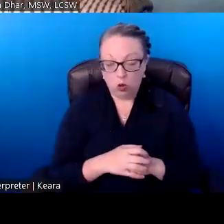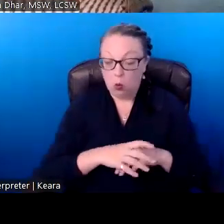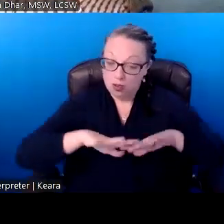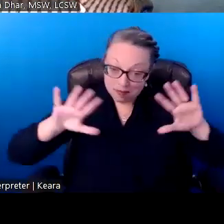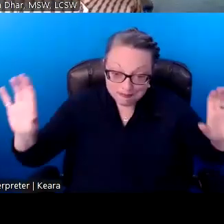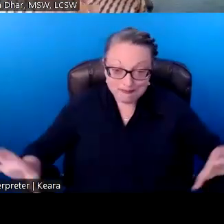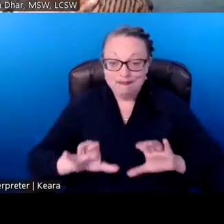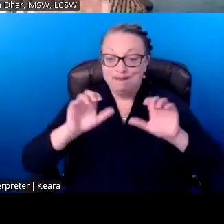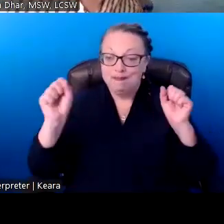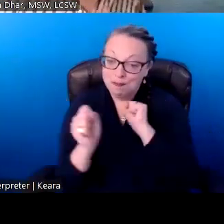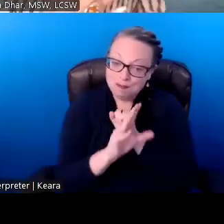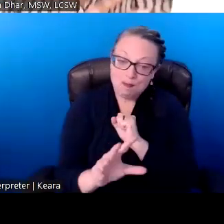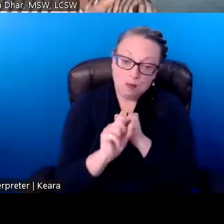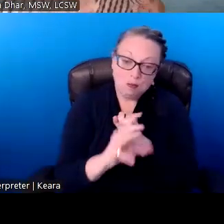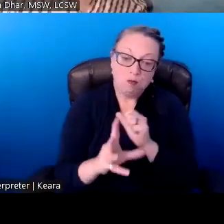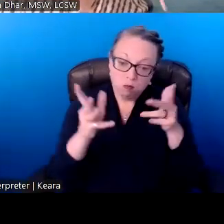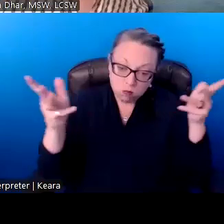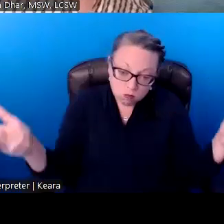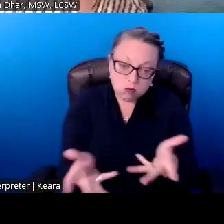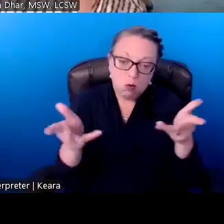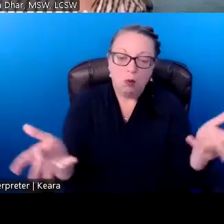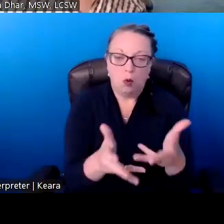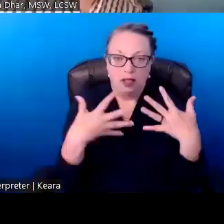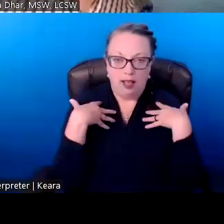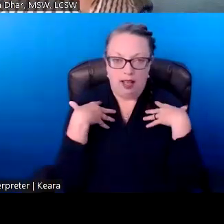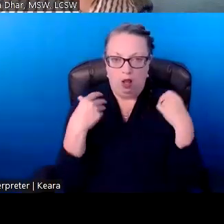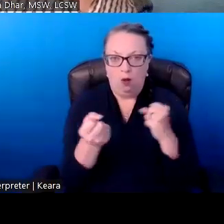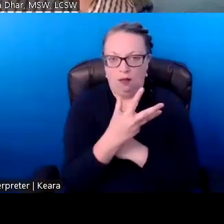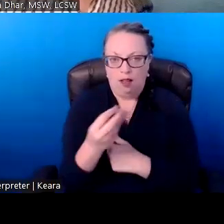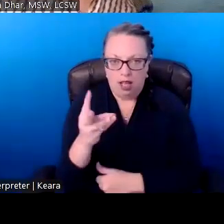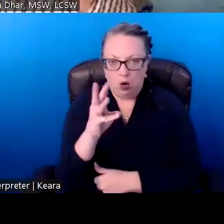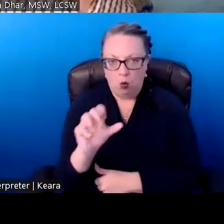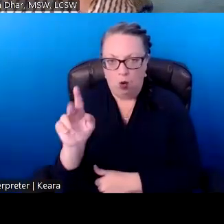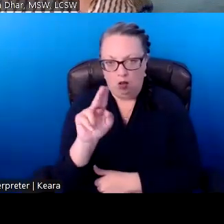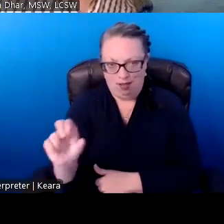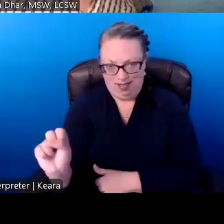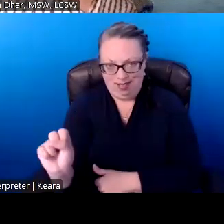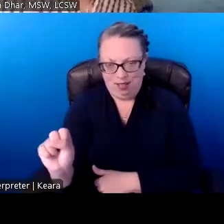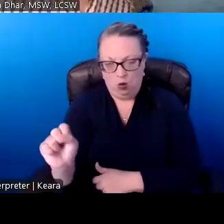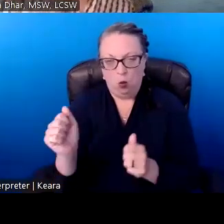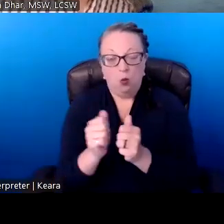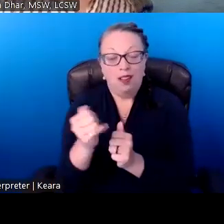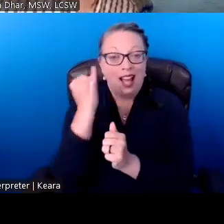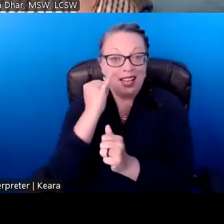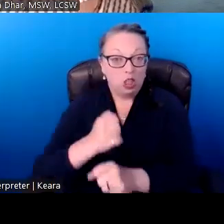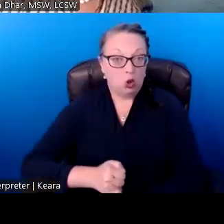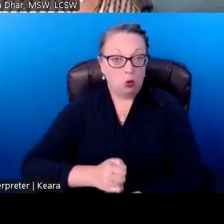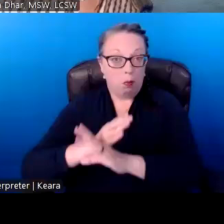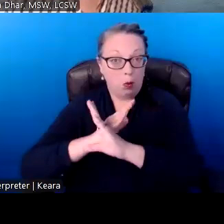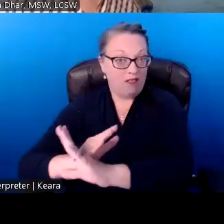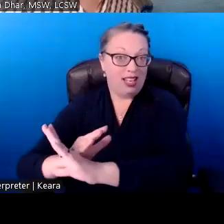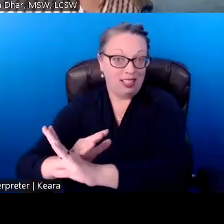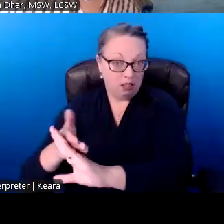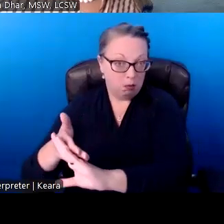wellness with this preventative lens, so that we are catching these